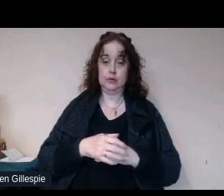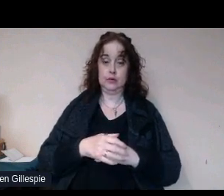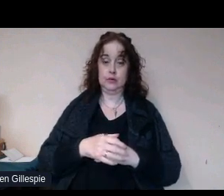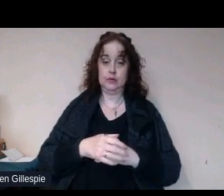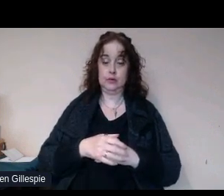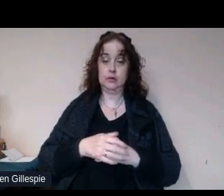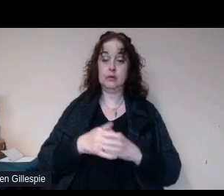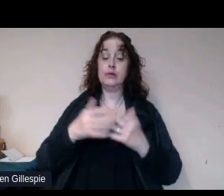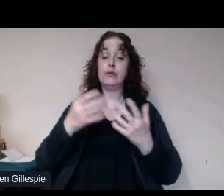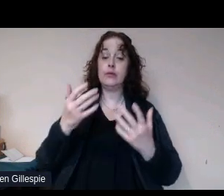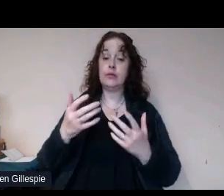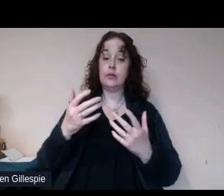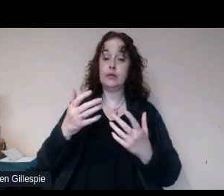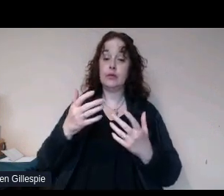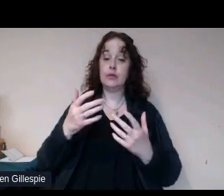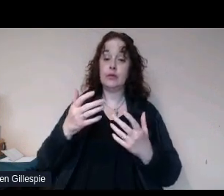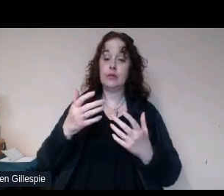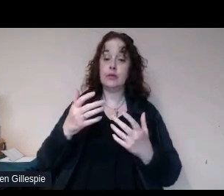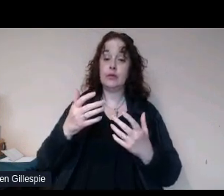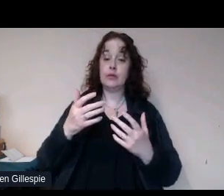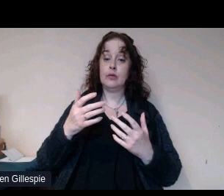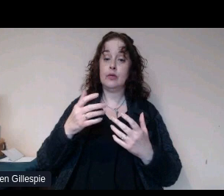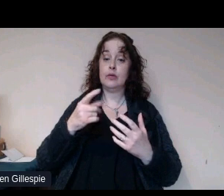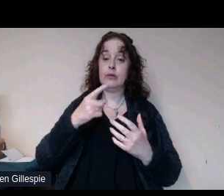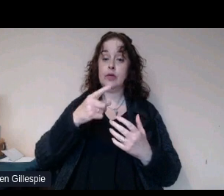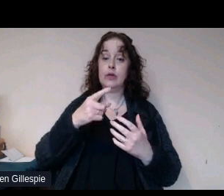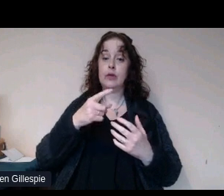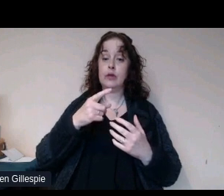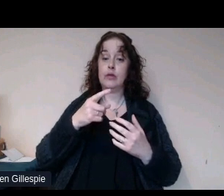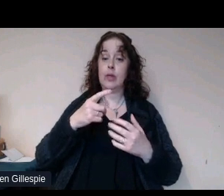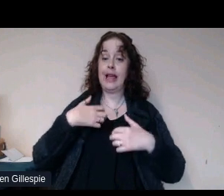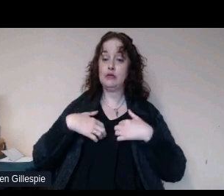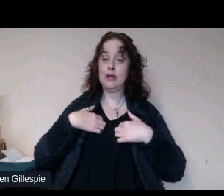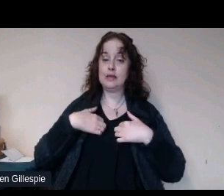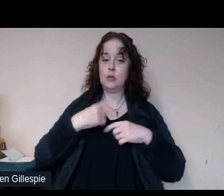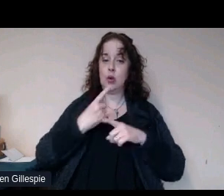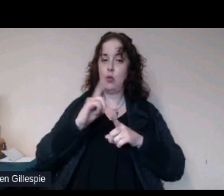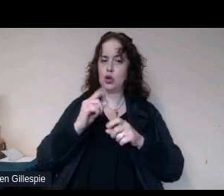course, talk more about the European initiative, the EU initiative later